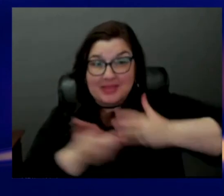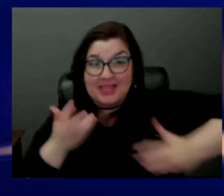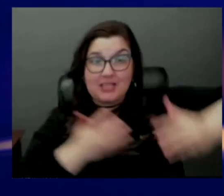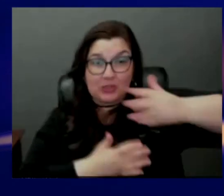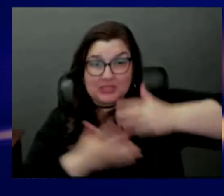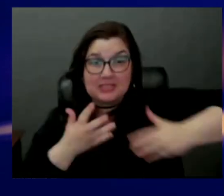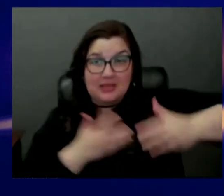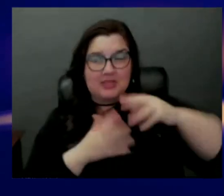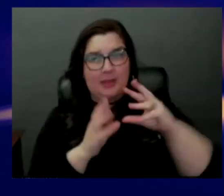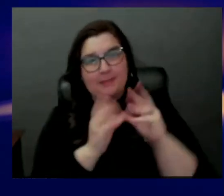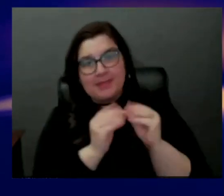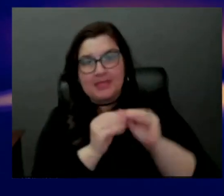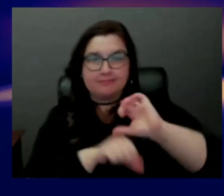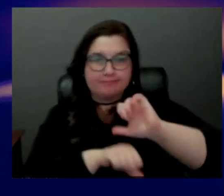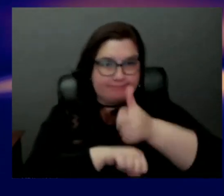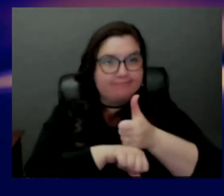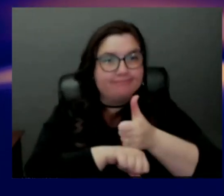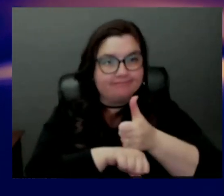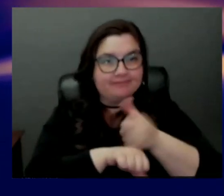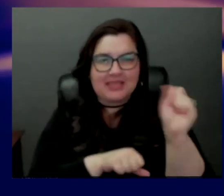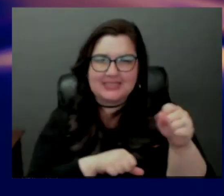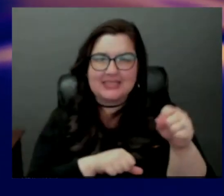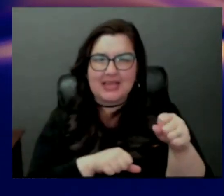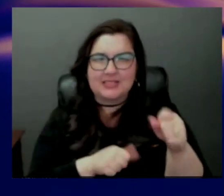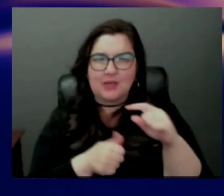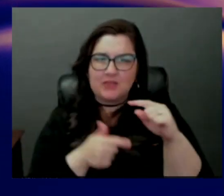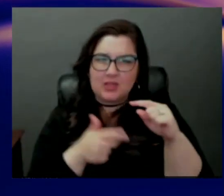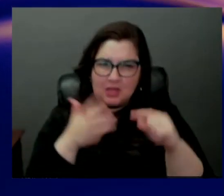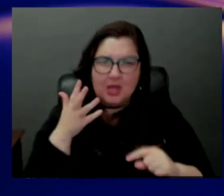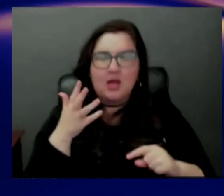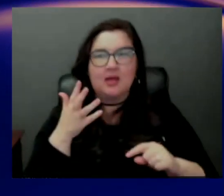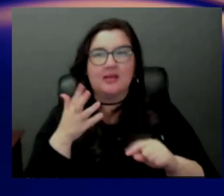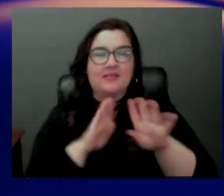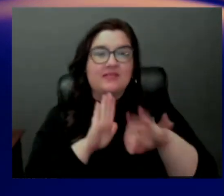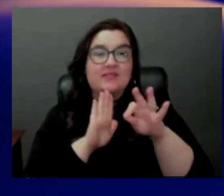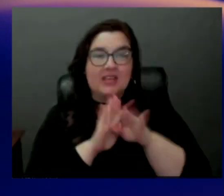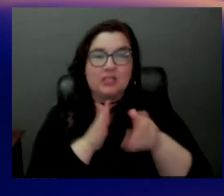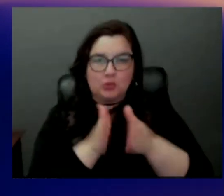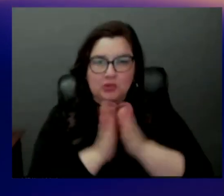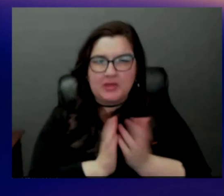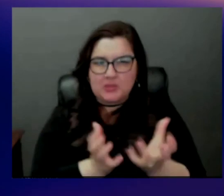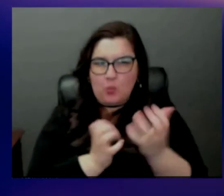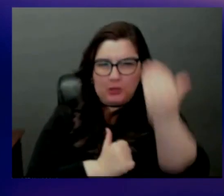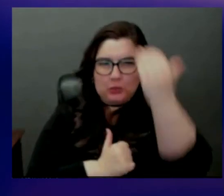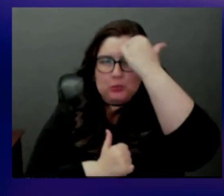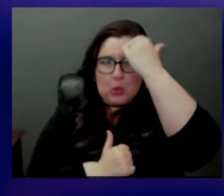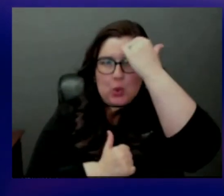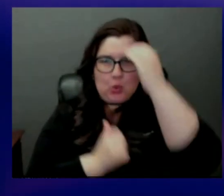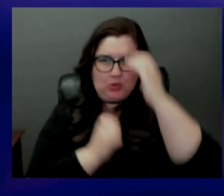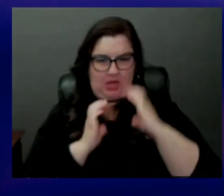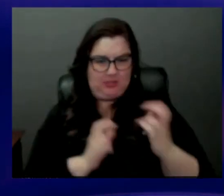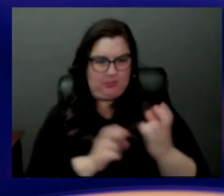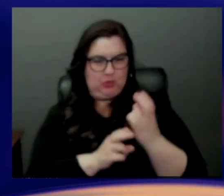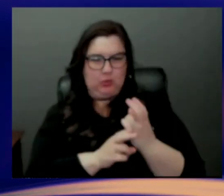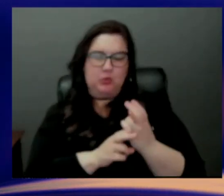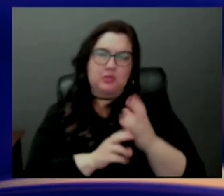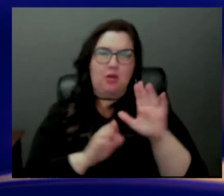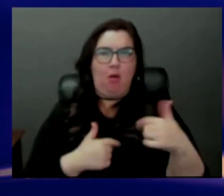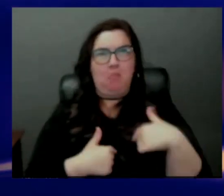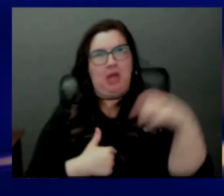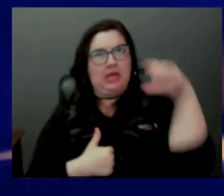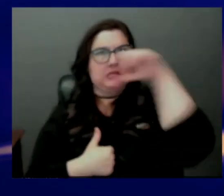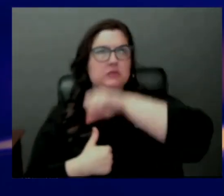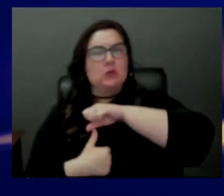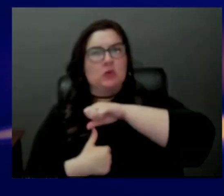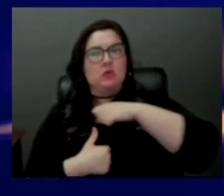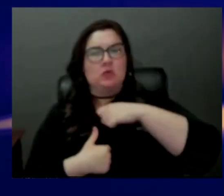meeting, face-to-face meetings. Because there's a lot of nuances in these feature requests. We want to know how would a customer use this rather than my just assumption as a product